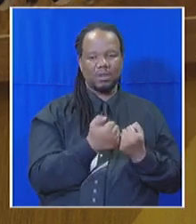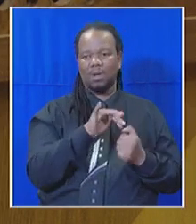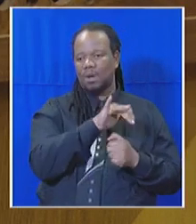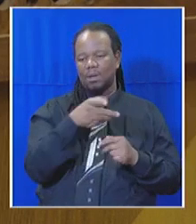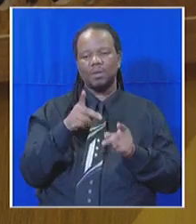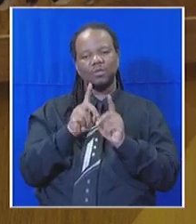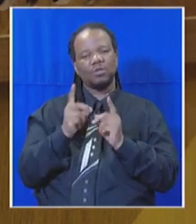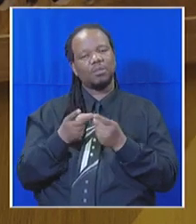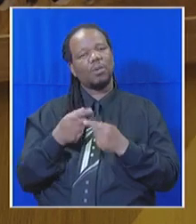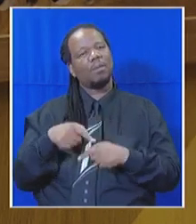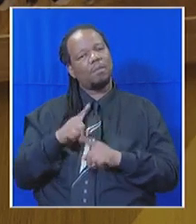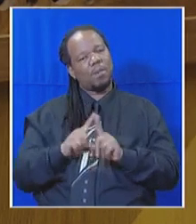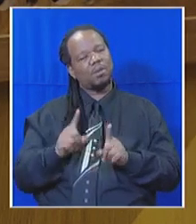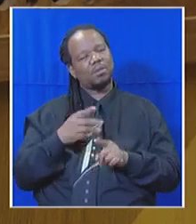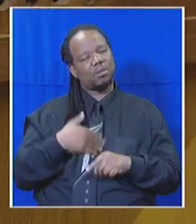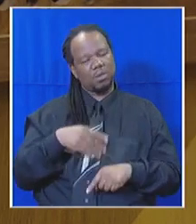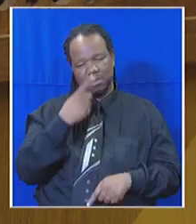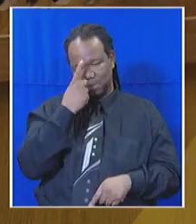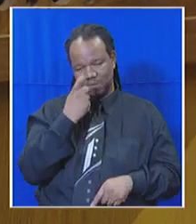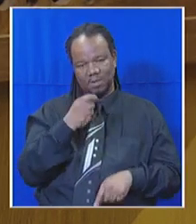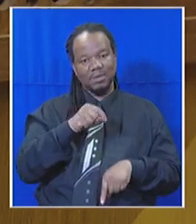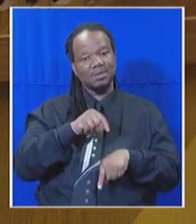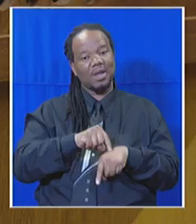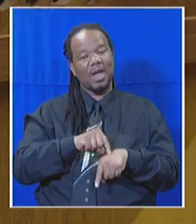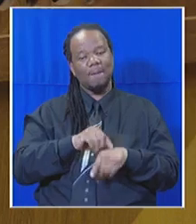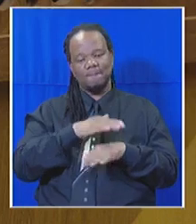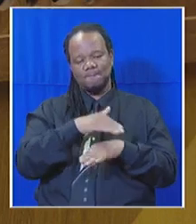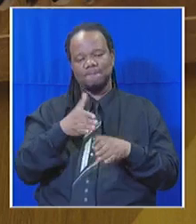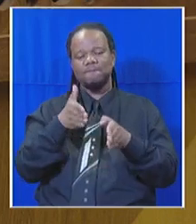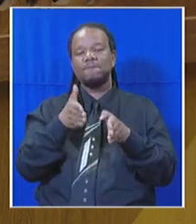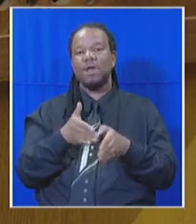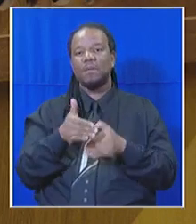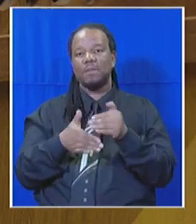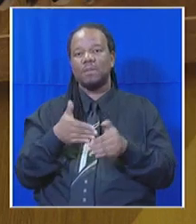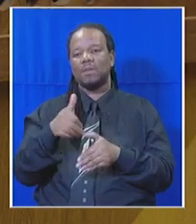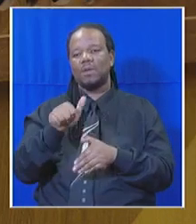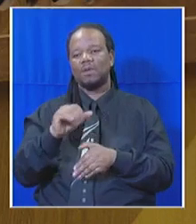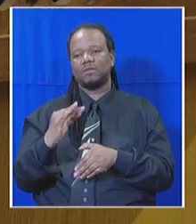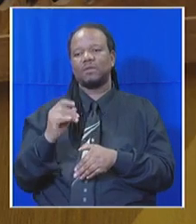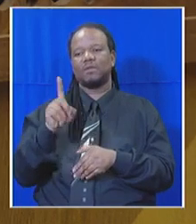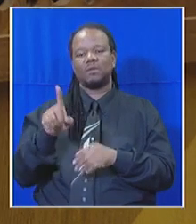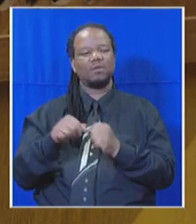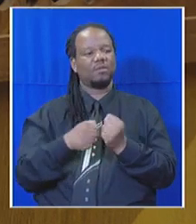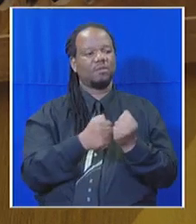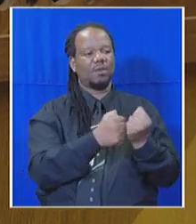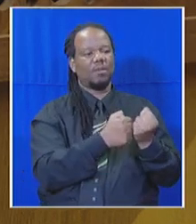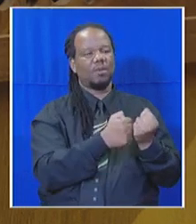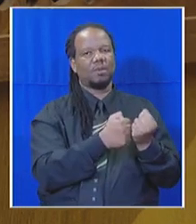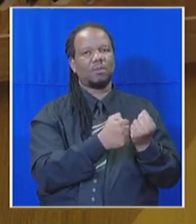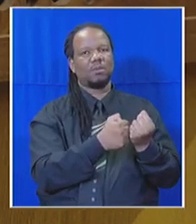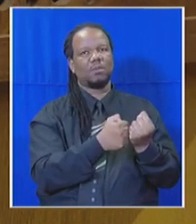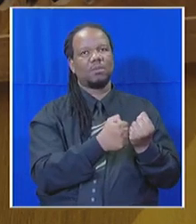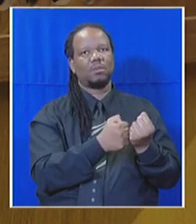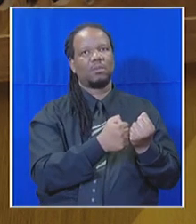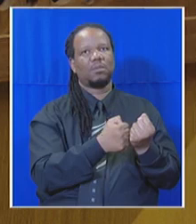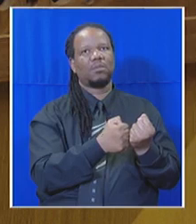However, we believe that we should relook at the timeframes for this process, but the ACDP, having said that, will support this budget vote, will support